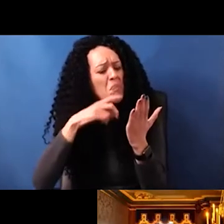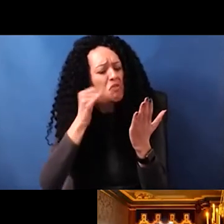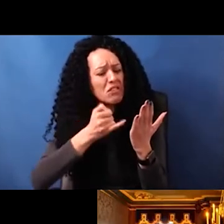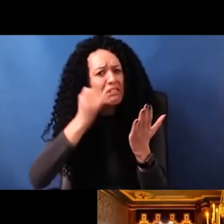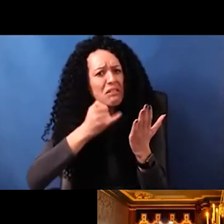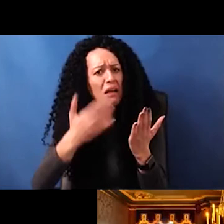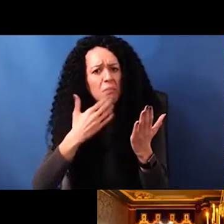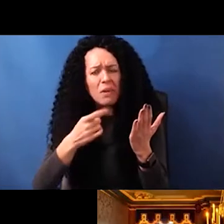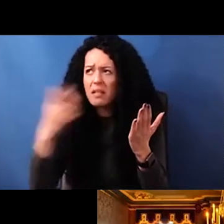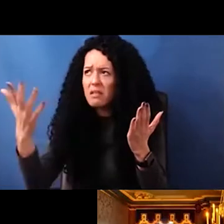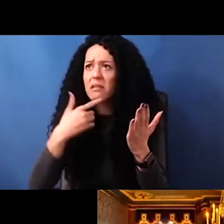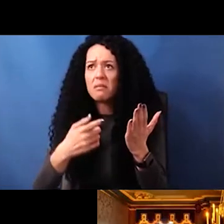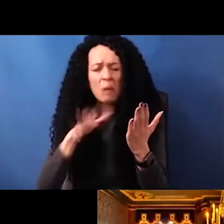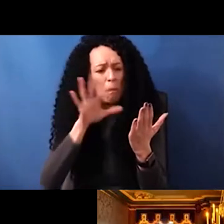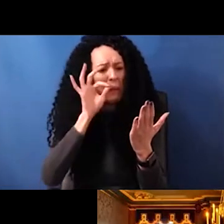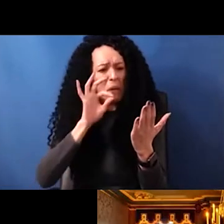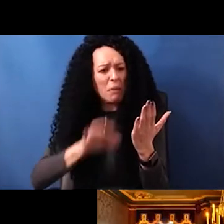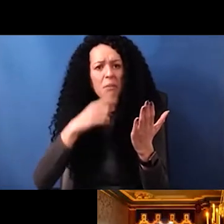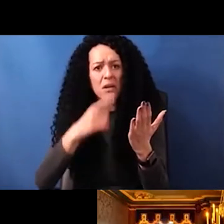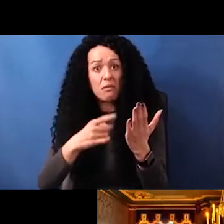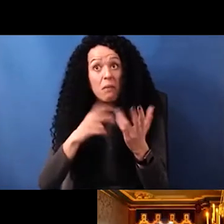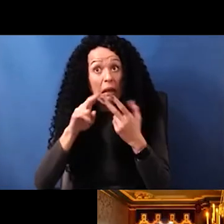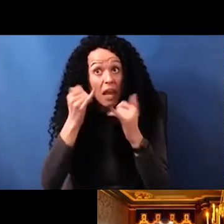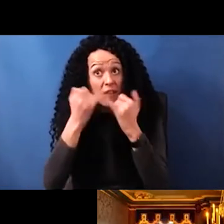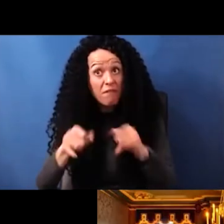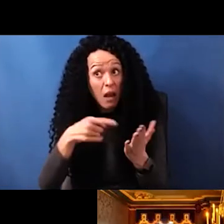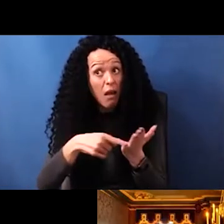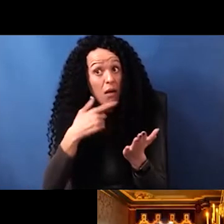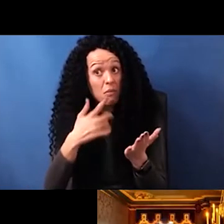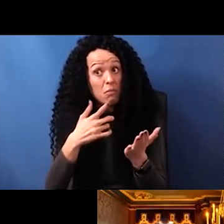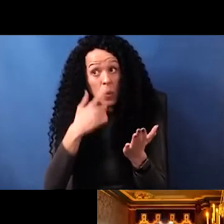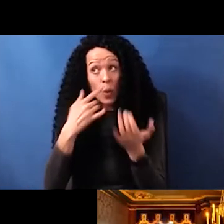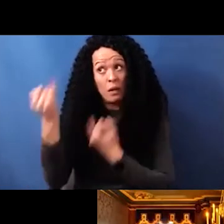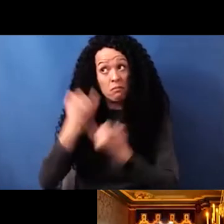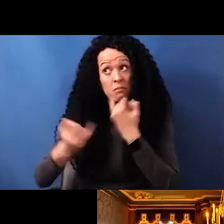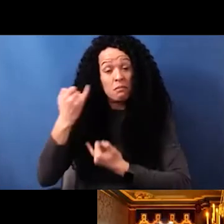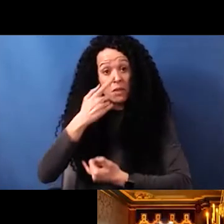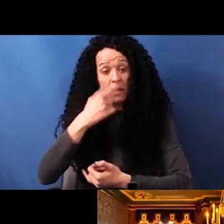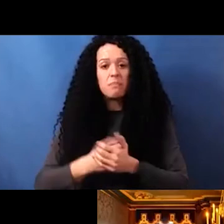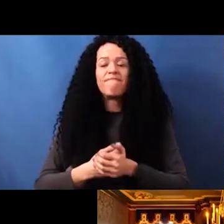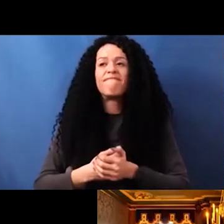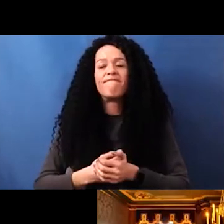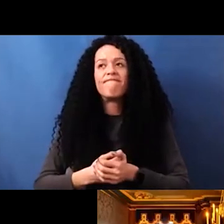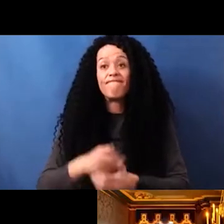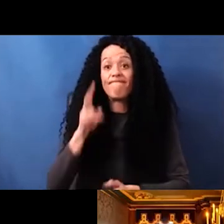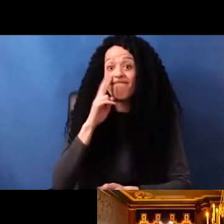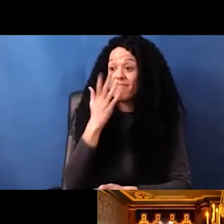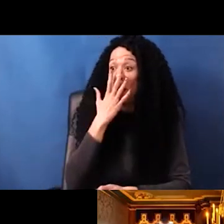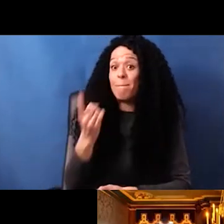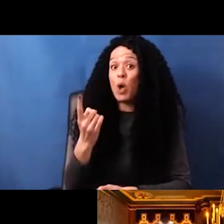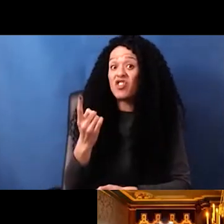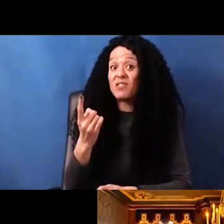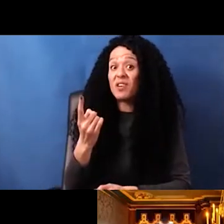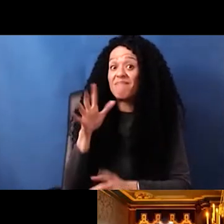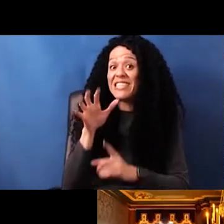criticised, and destroyed according to promise, if a failure. Imposter syndrome seems to have